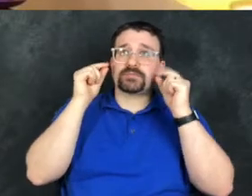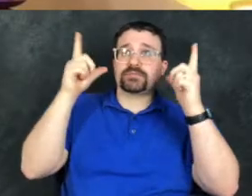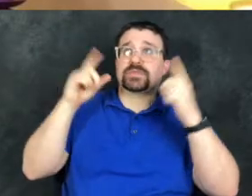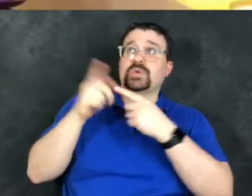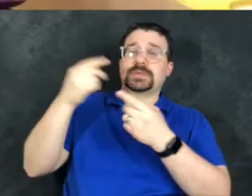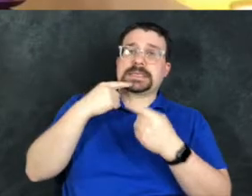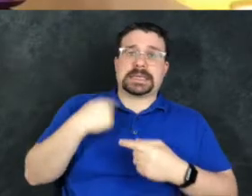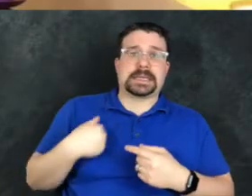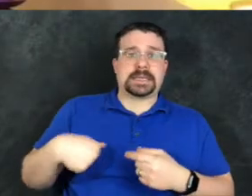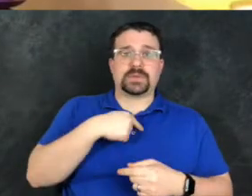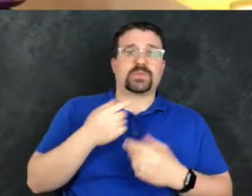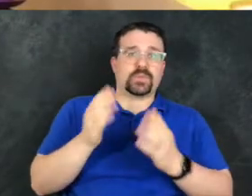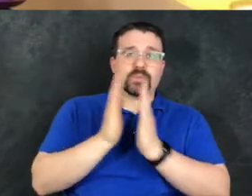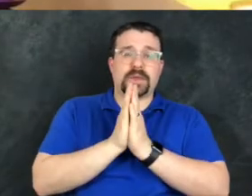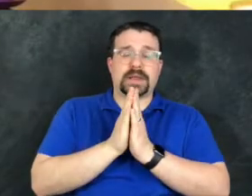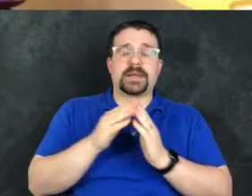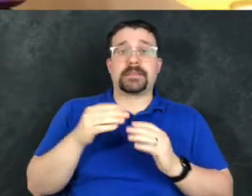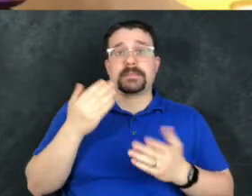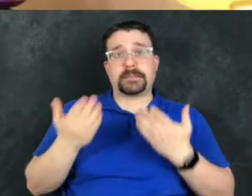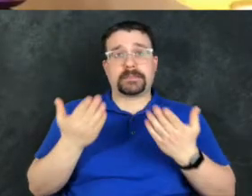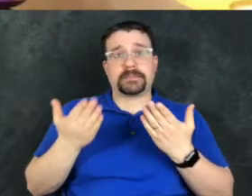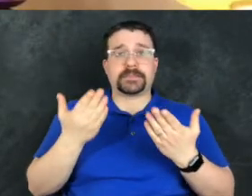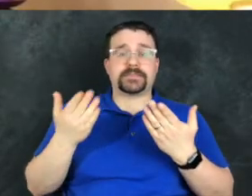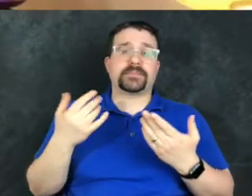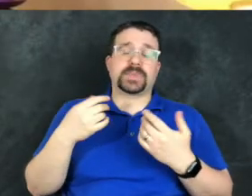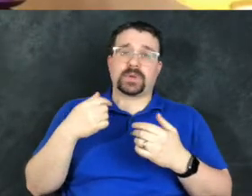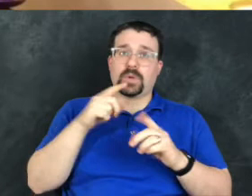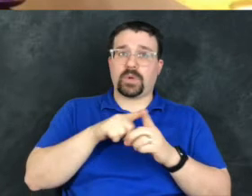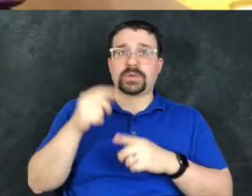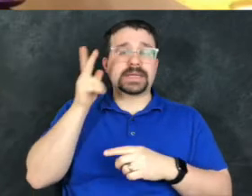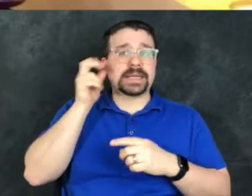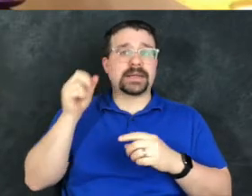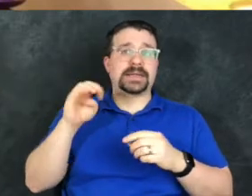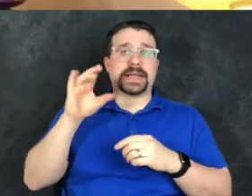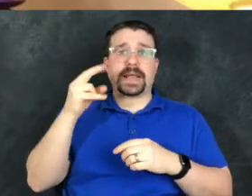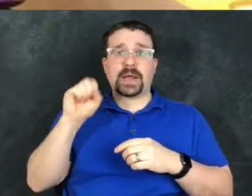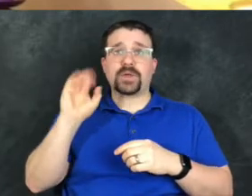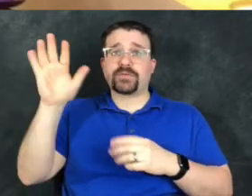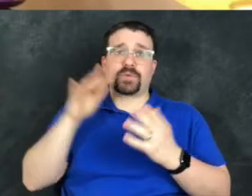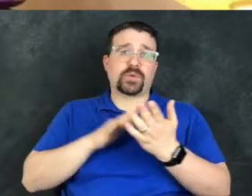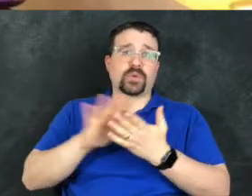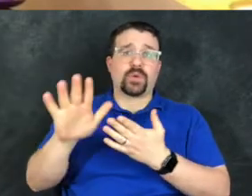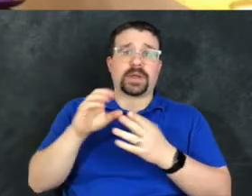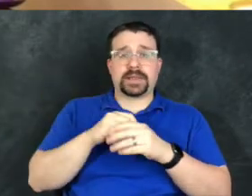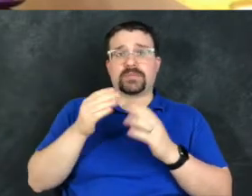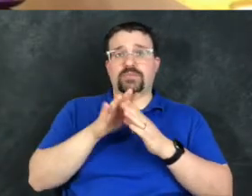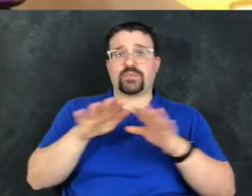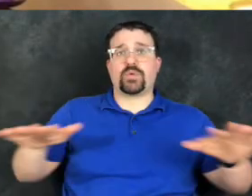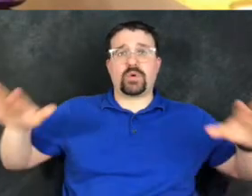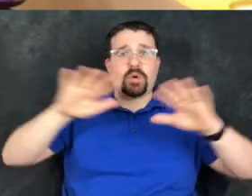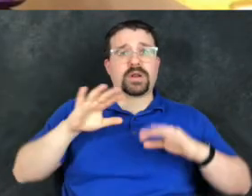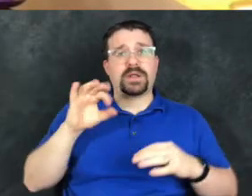our ears to what you are saying to us today, we pray. And perhaps we may also hear echoes of your